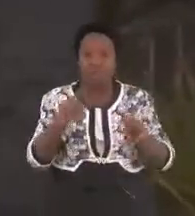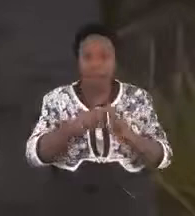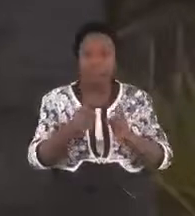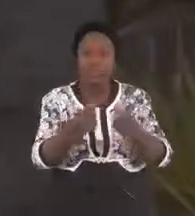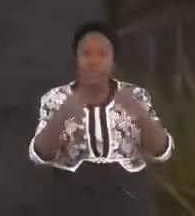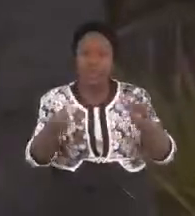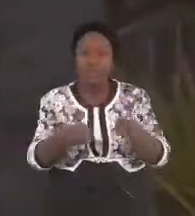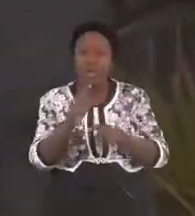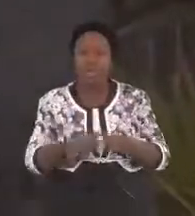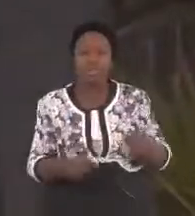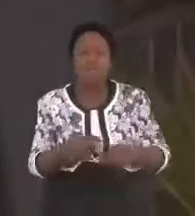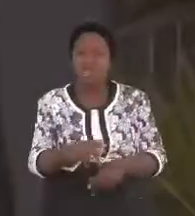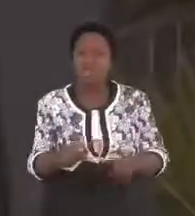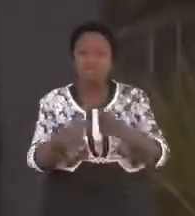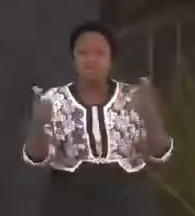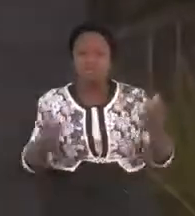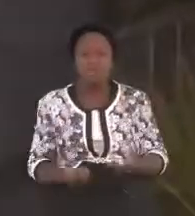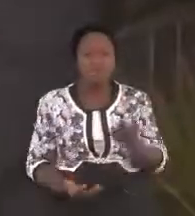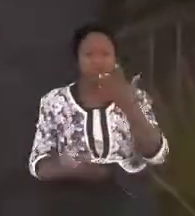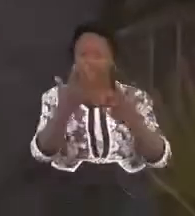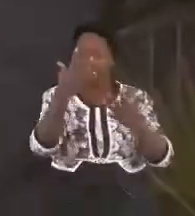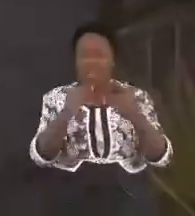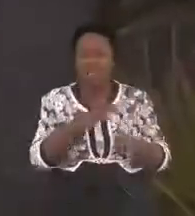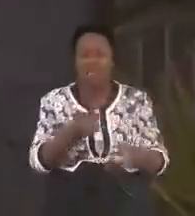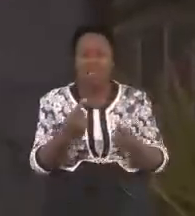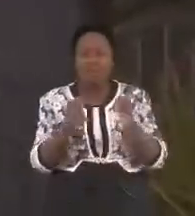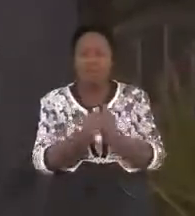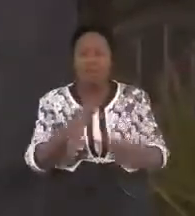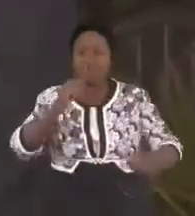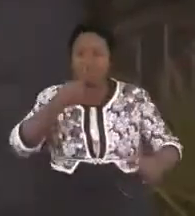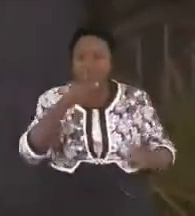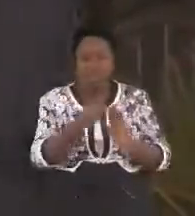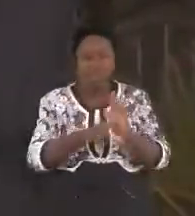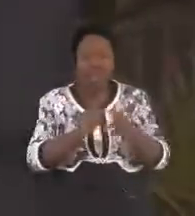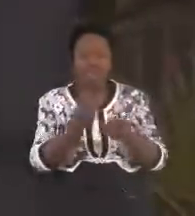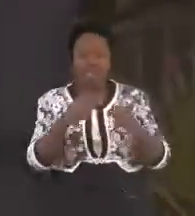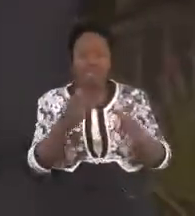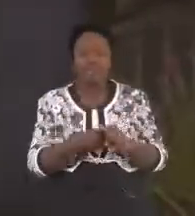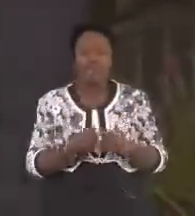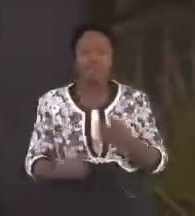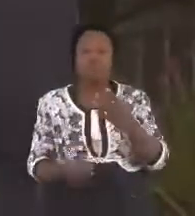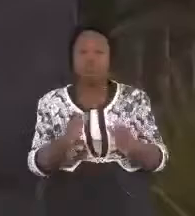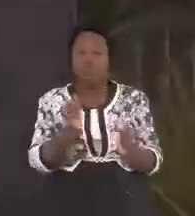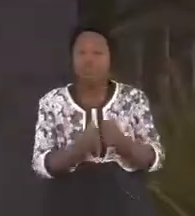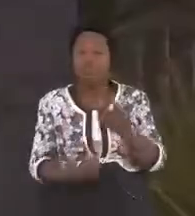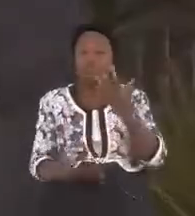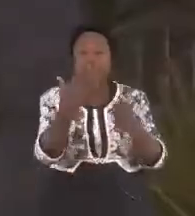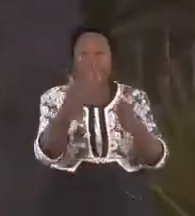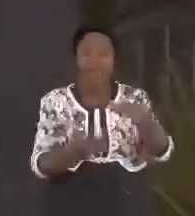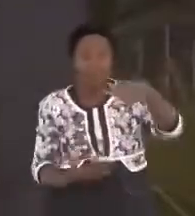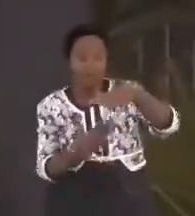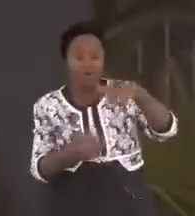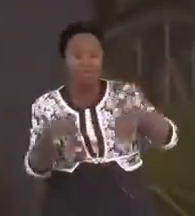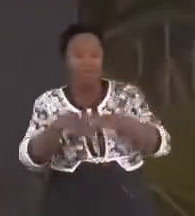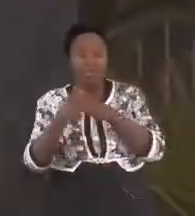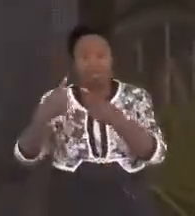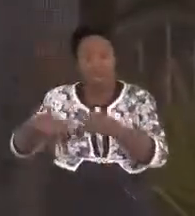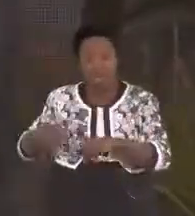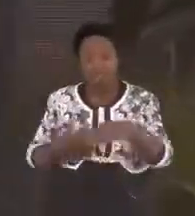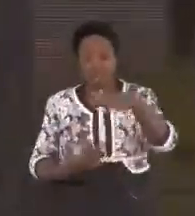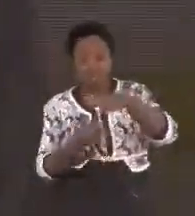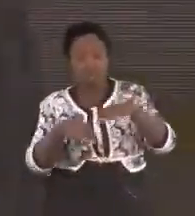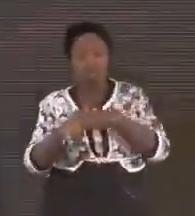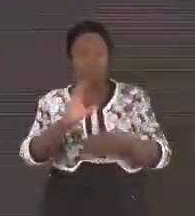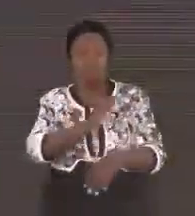He came with fervency. He came with fire burning in his heart, burning in his soul, and burning in